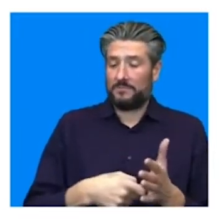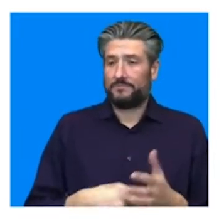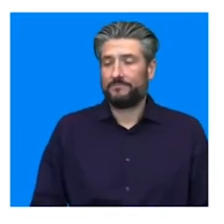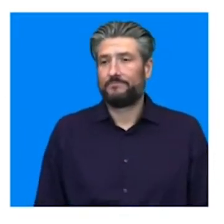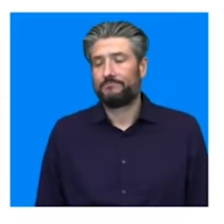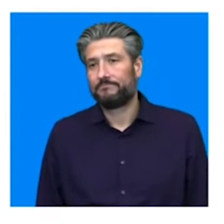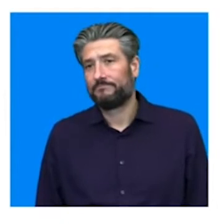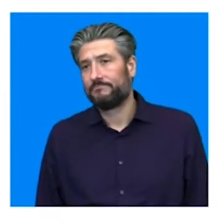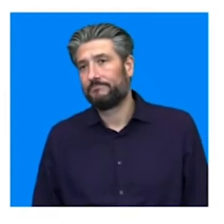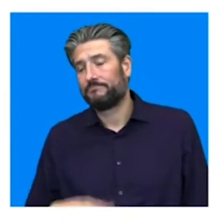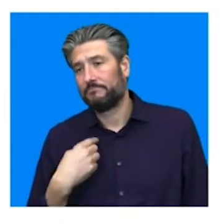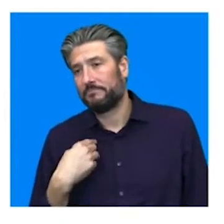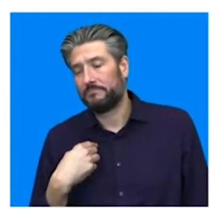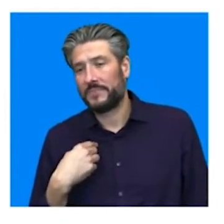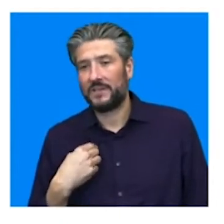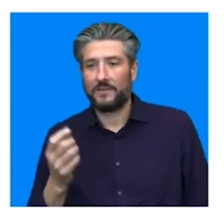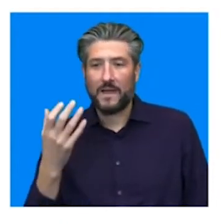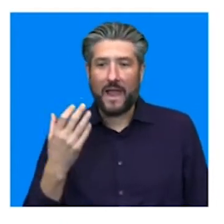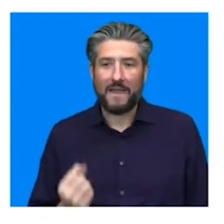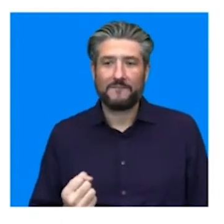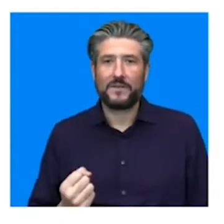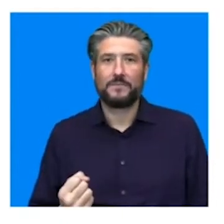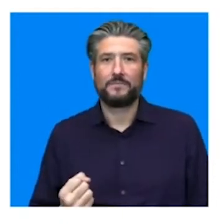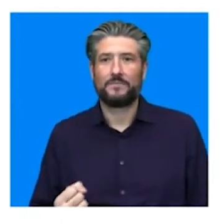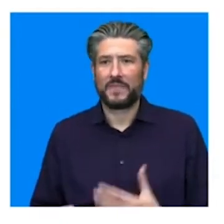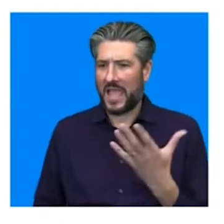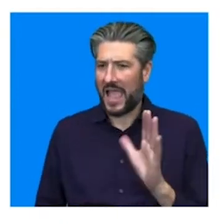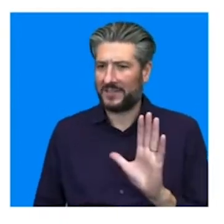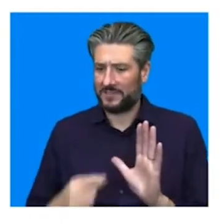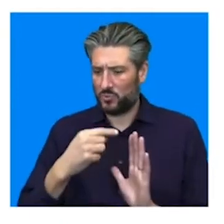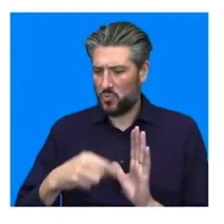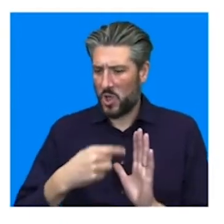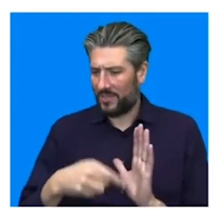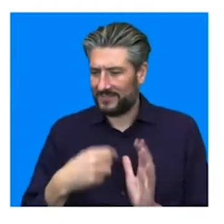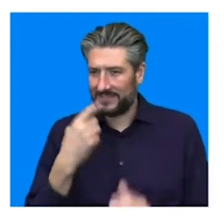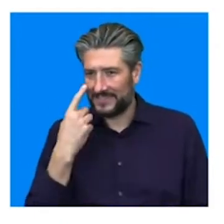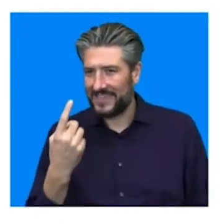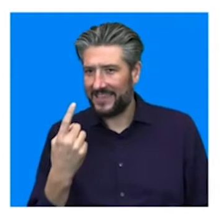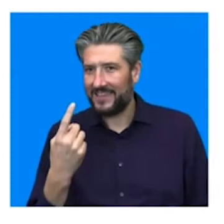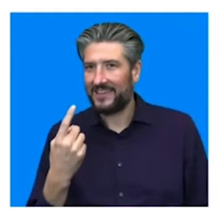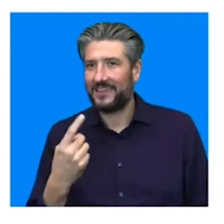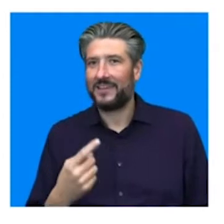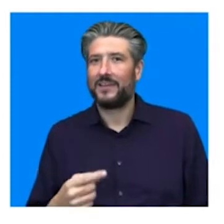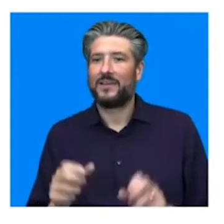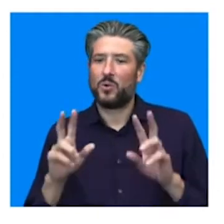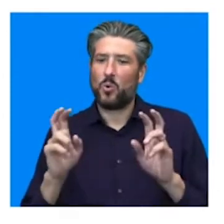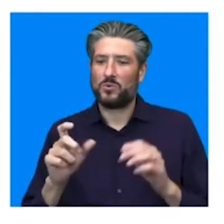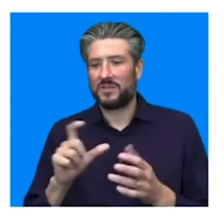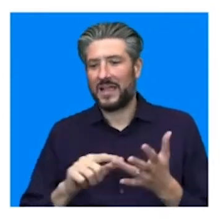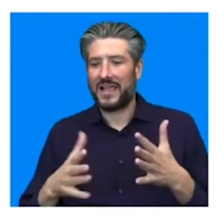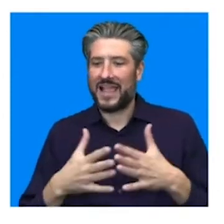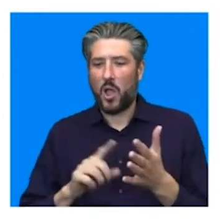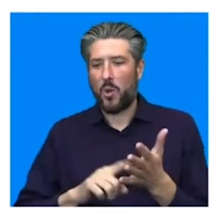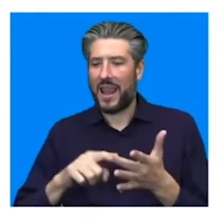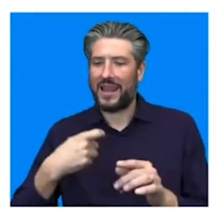I have a big swirl in my hair and right in the front. In Danish, it's called a cowlick. I don't even know what it's called in. It's